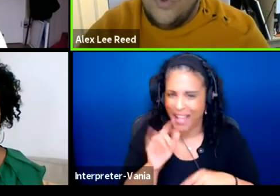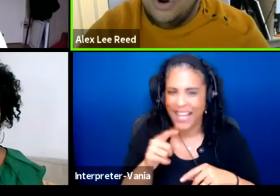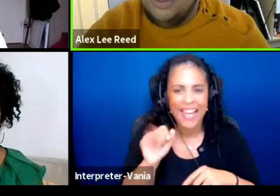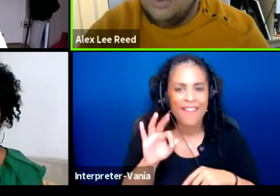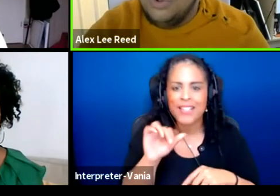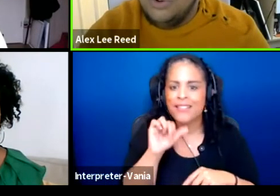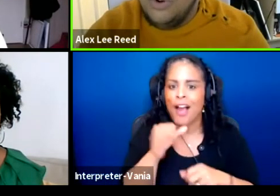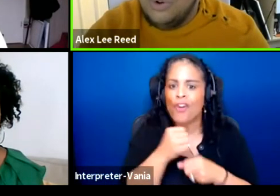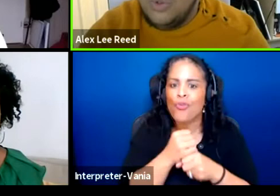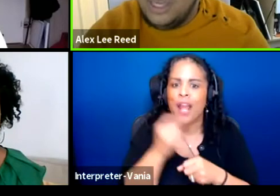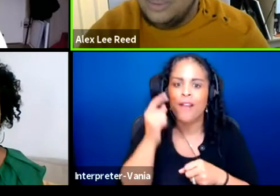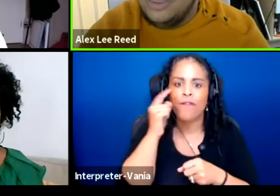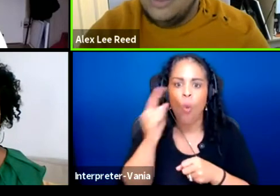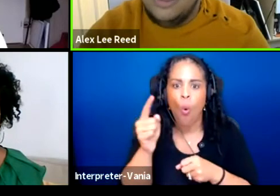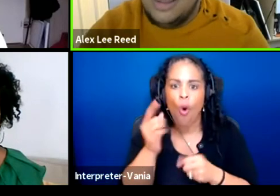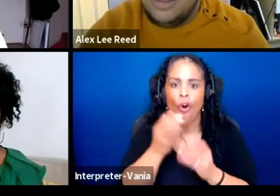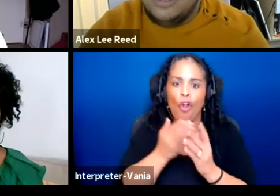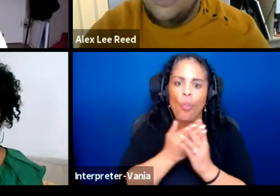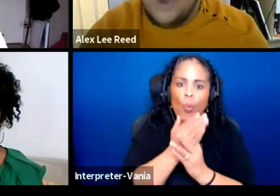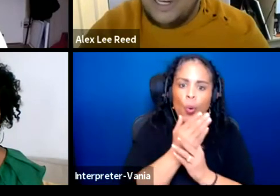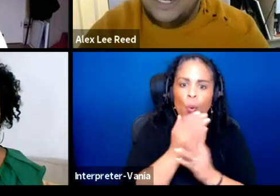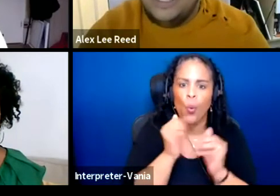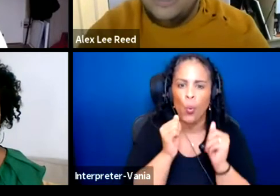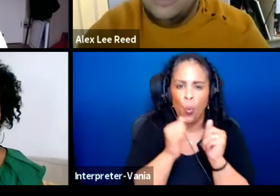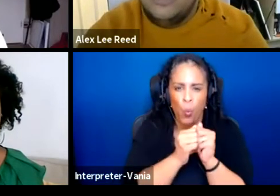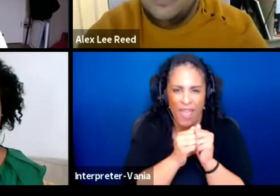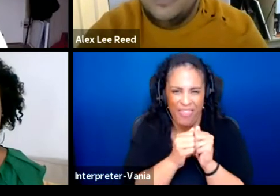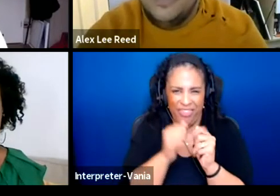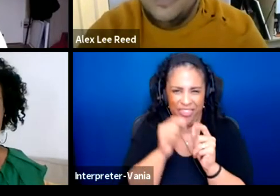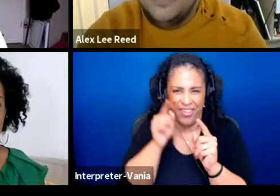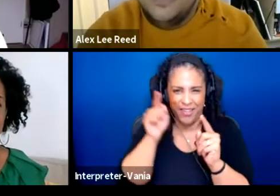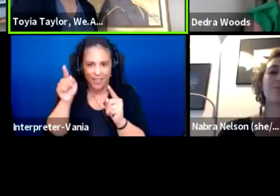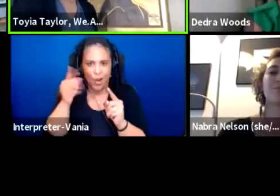created for, through, or with the lens of whiteness?